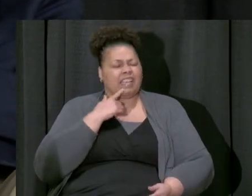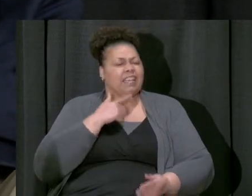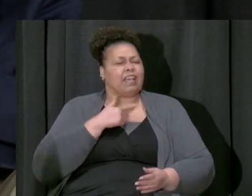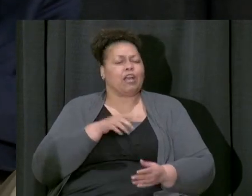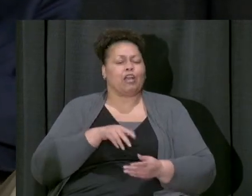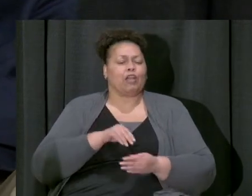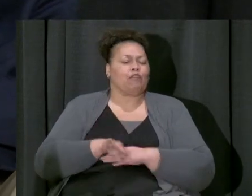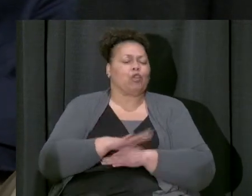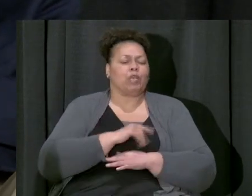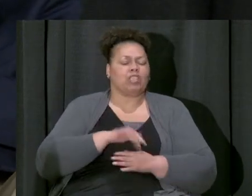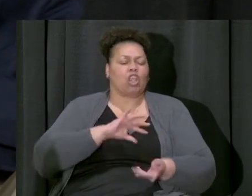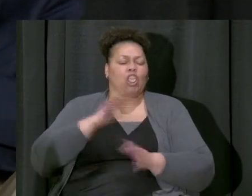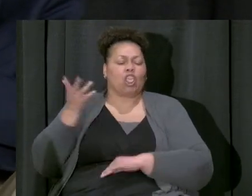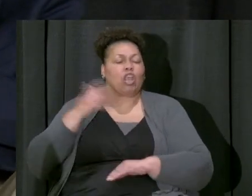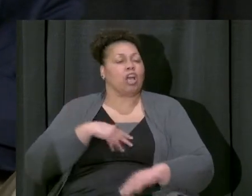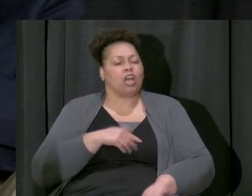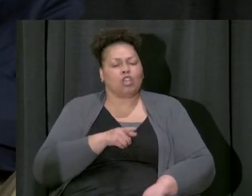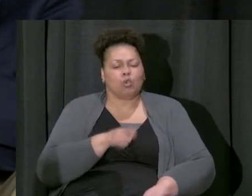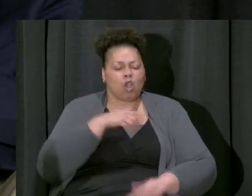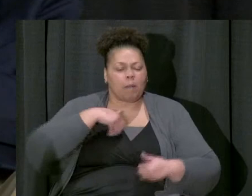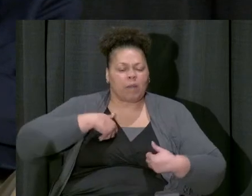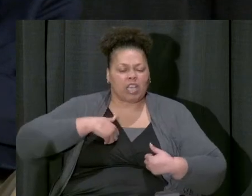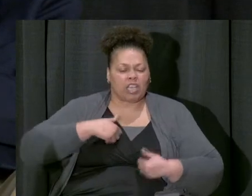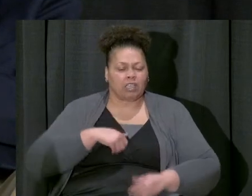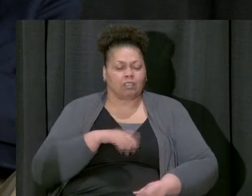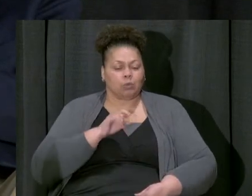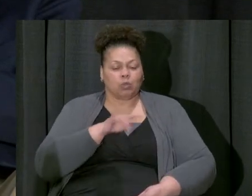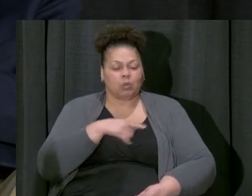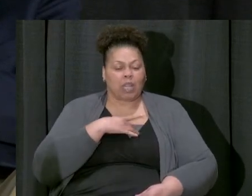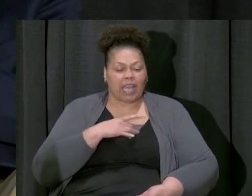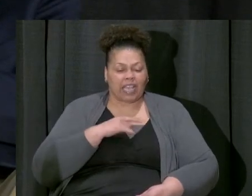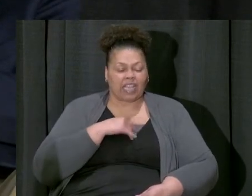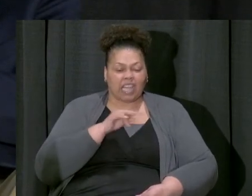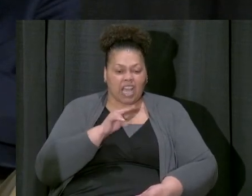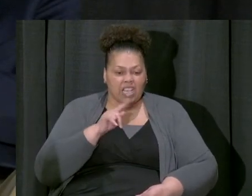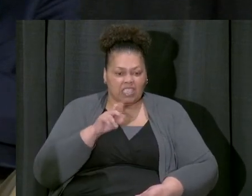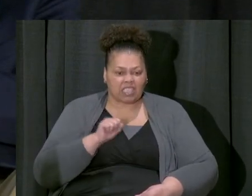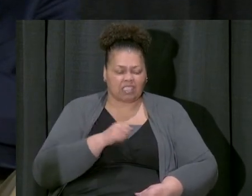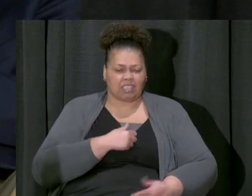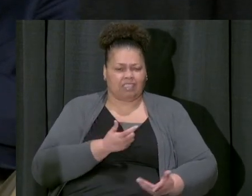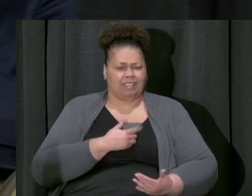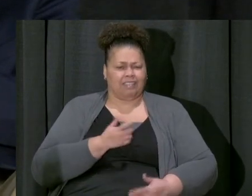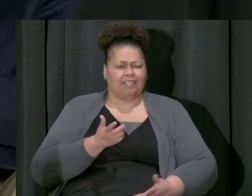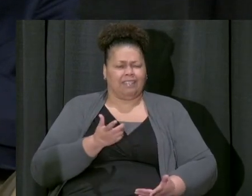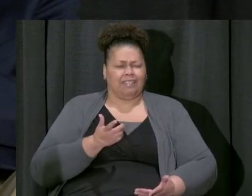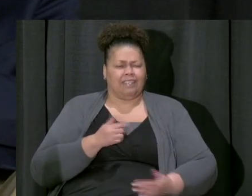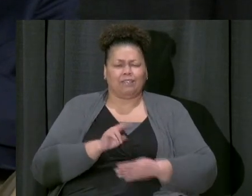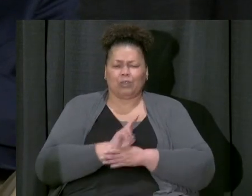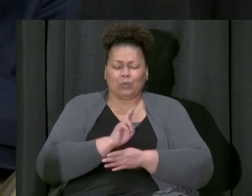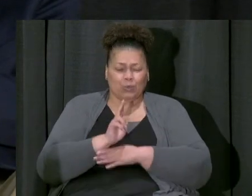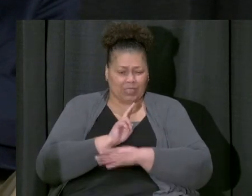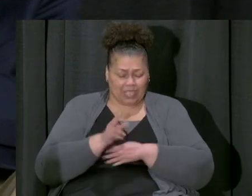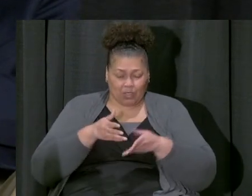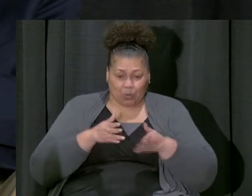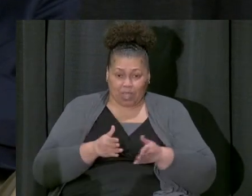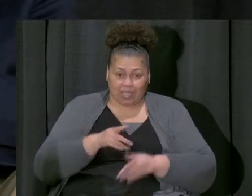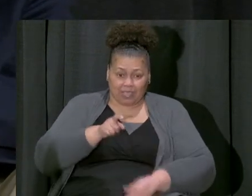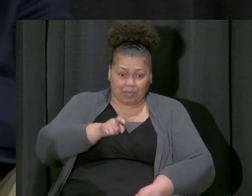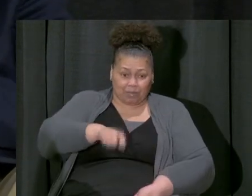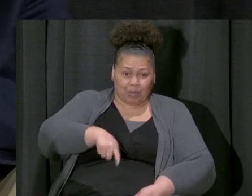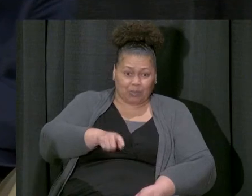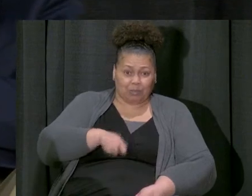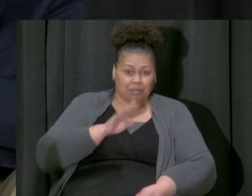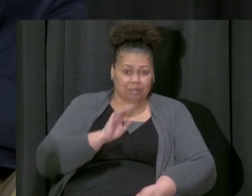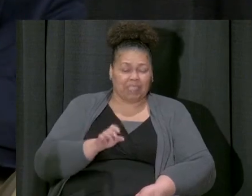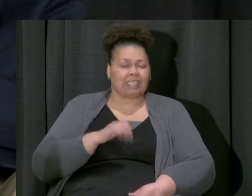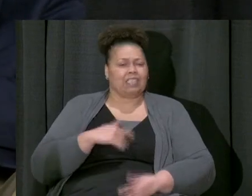you know, do you like nuts? And things like this. But if you use them the way they, where they're